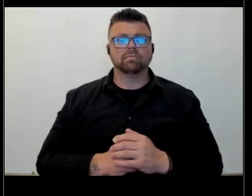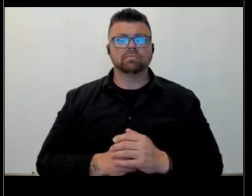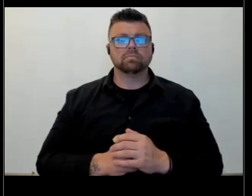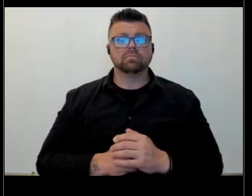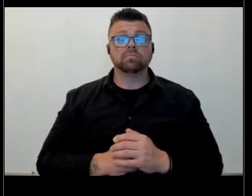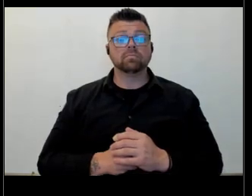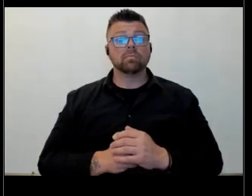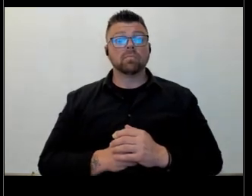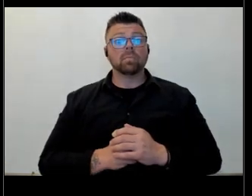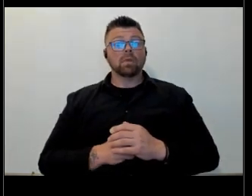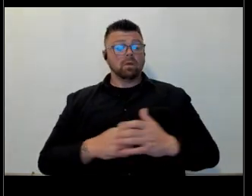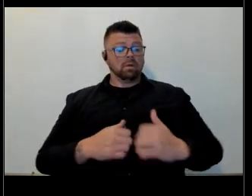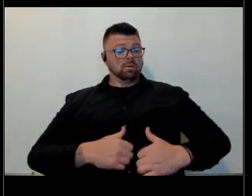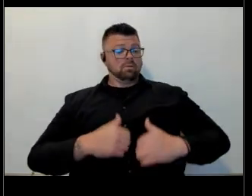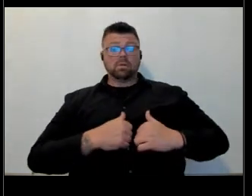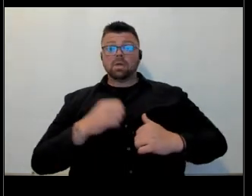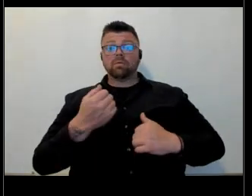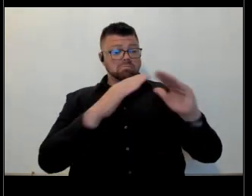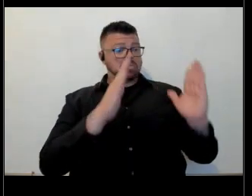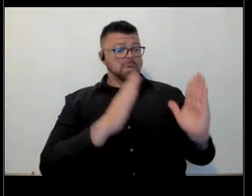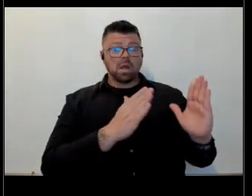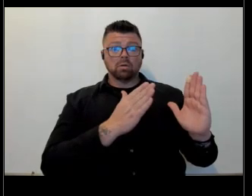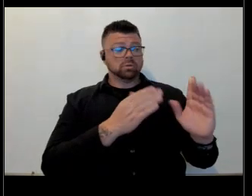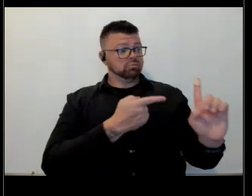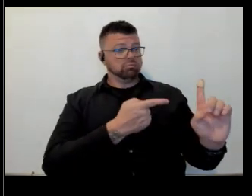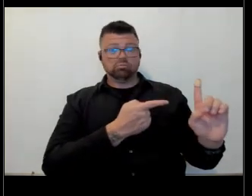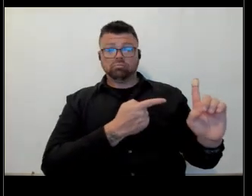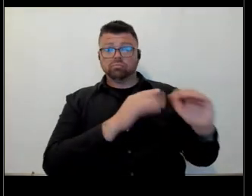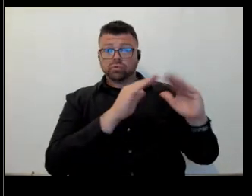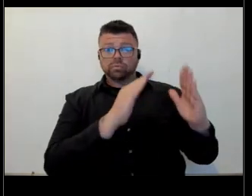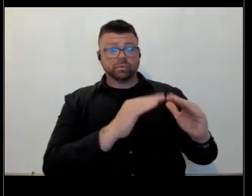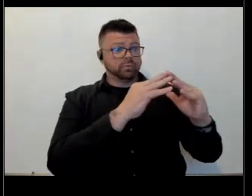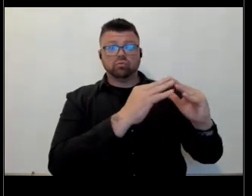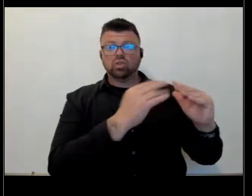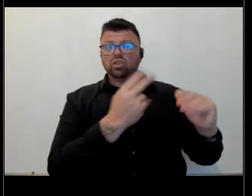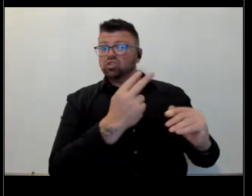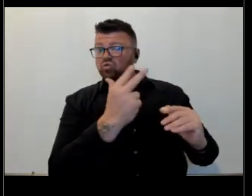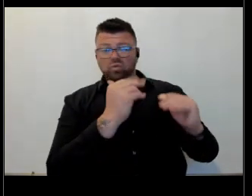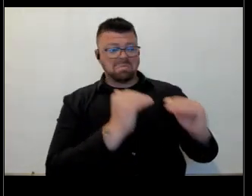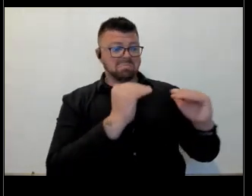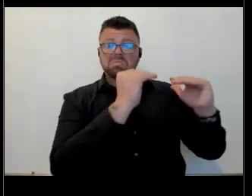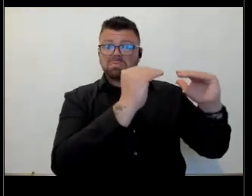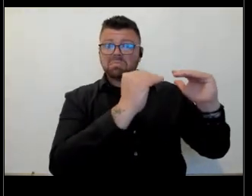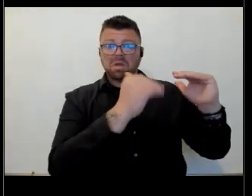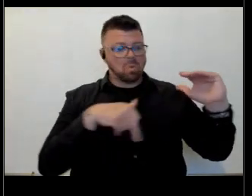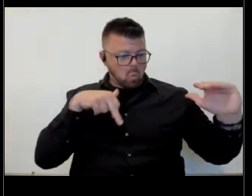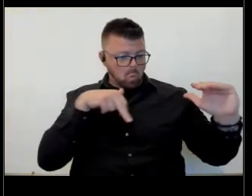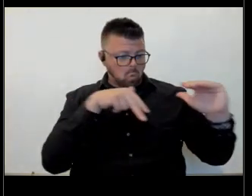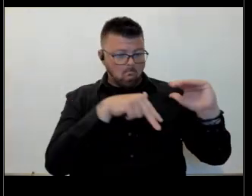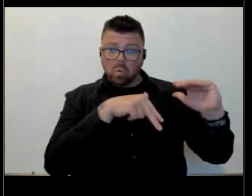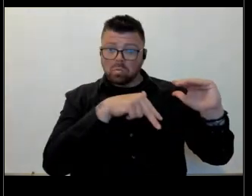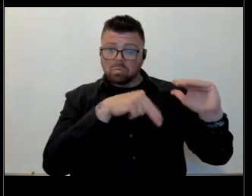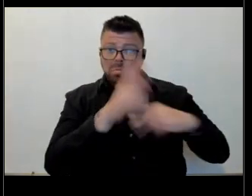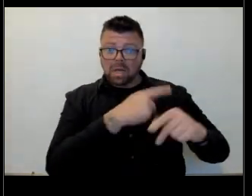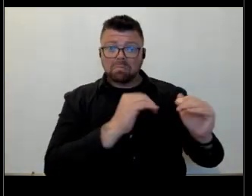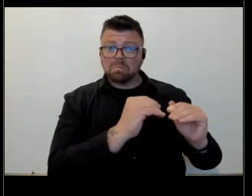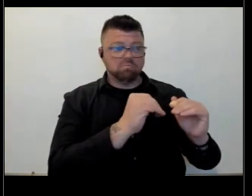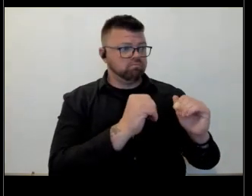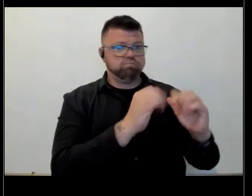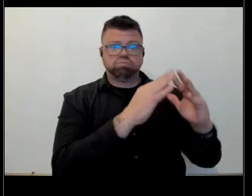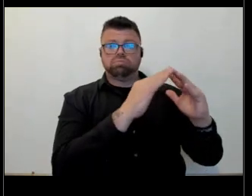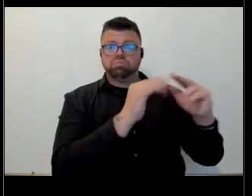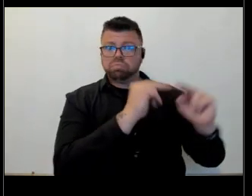residential housing with 2- and 3-story walk-up type buildings with single-story dwellings on the